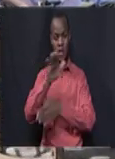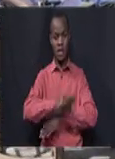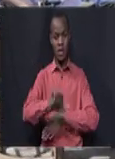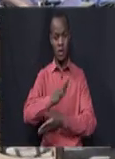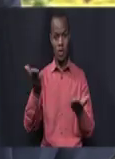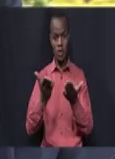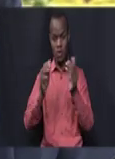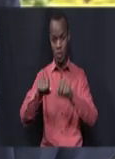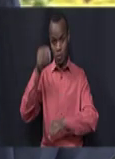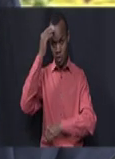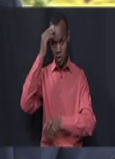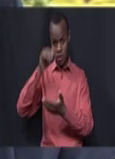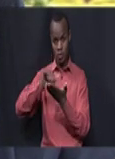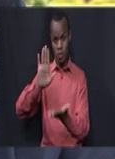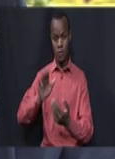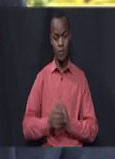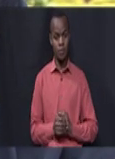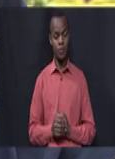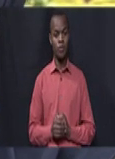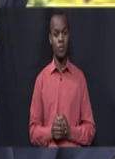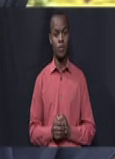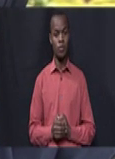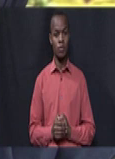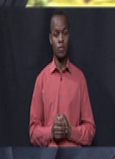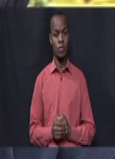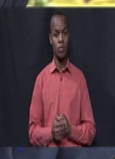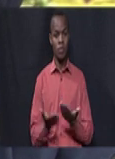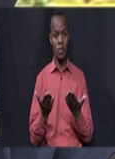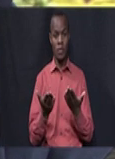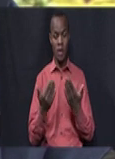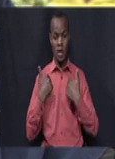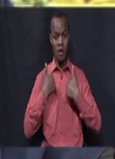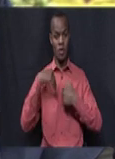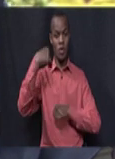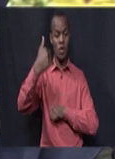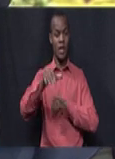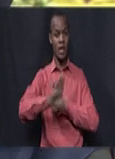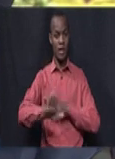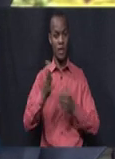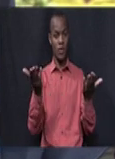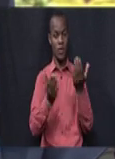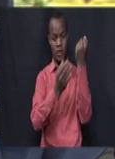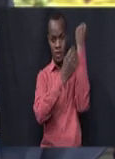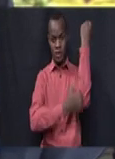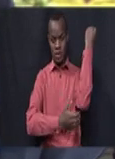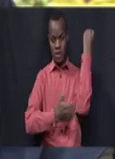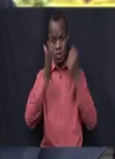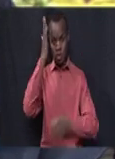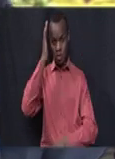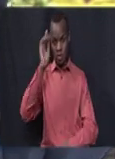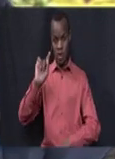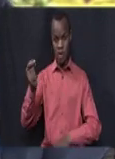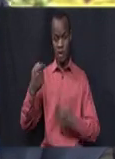we are working is pastoralist communities. This is the area which is so much marginalized. We know in Kenya there's just too